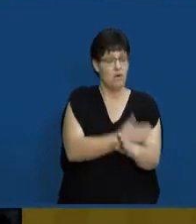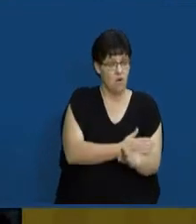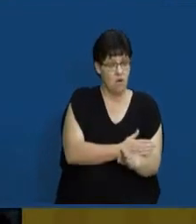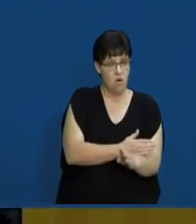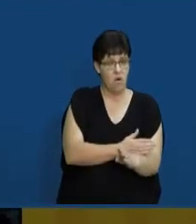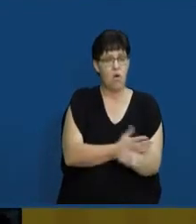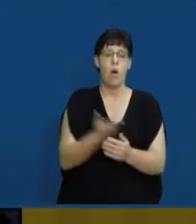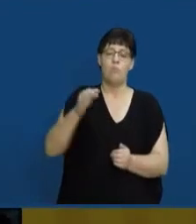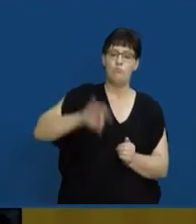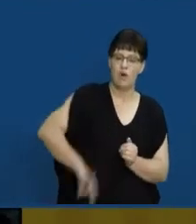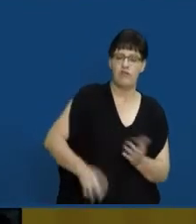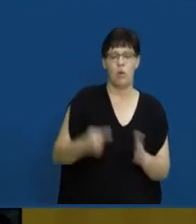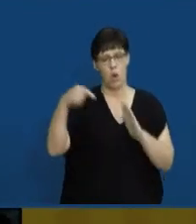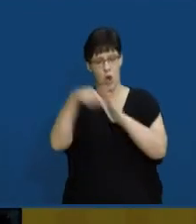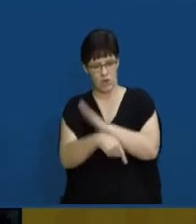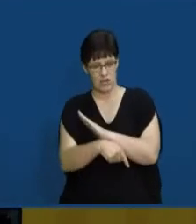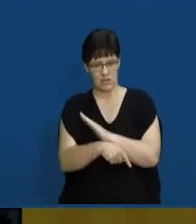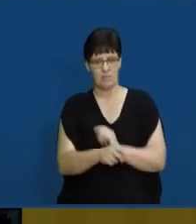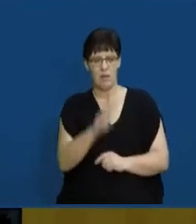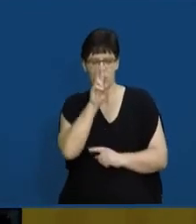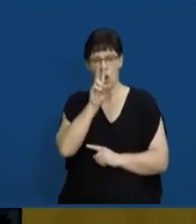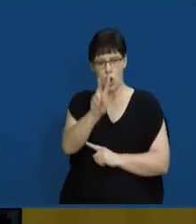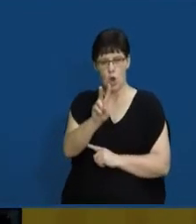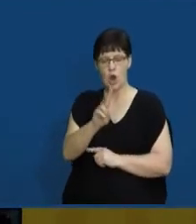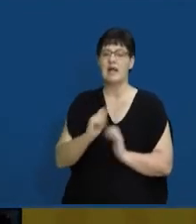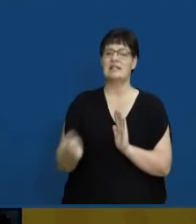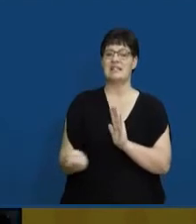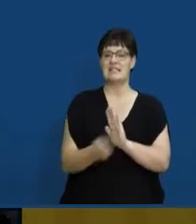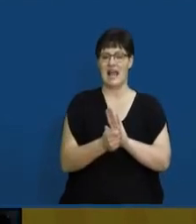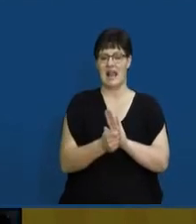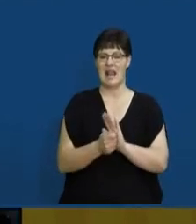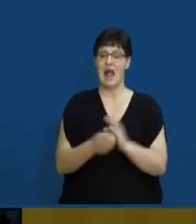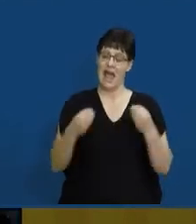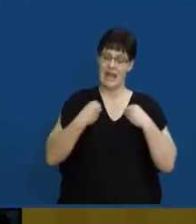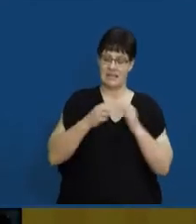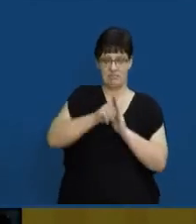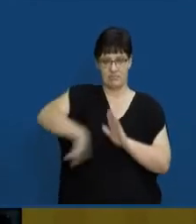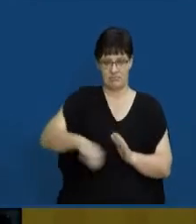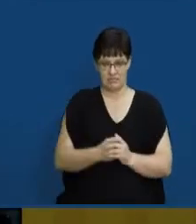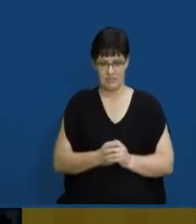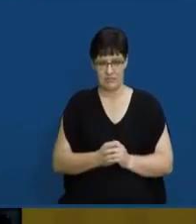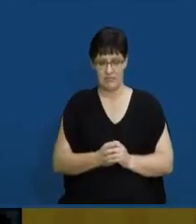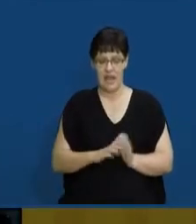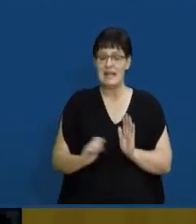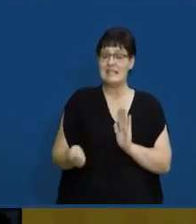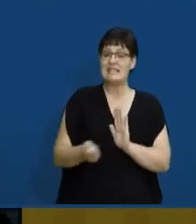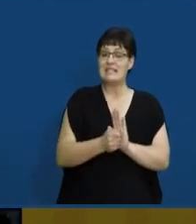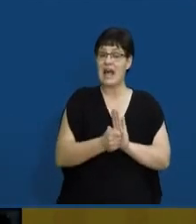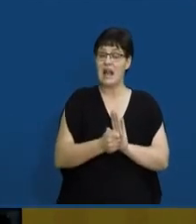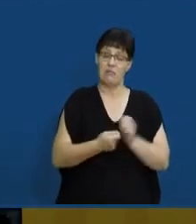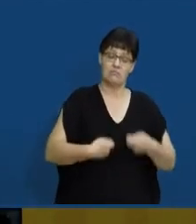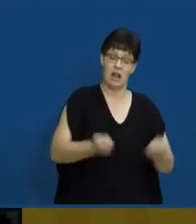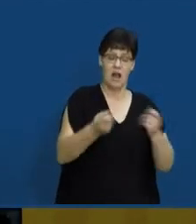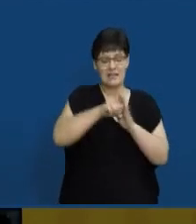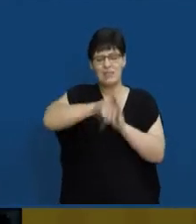the profit or the loss, let's first look at the sale or the disposal of the asset. There are many ways in which the asset can be